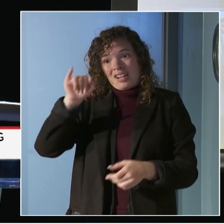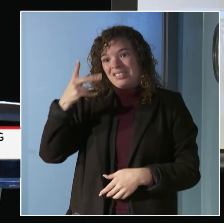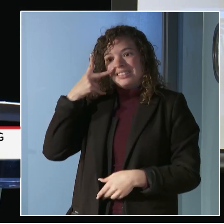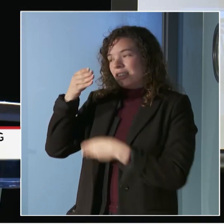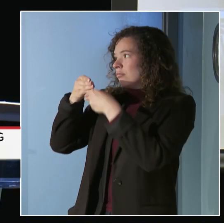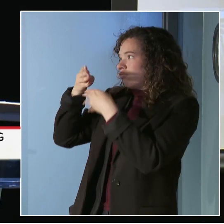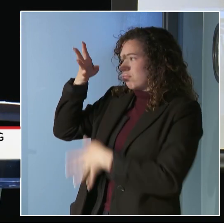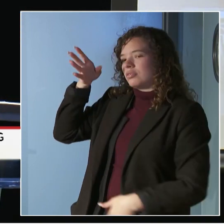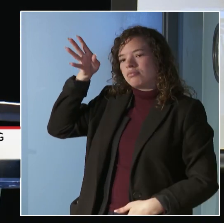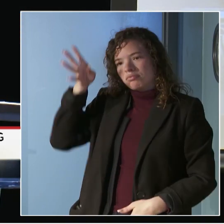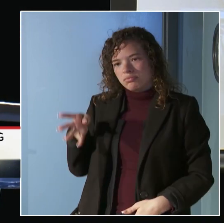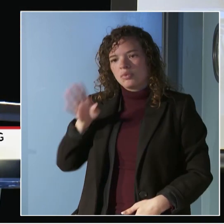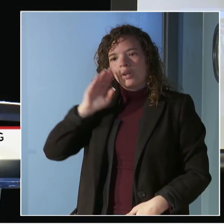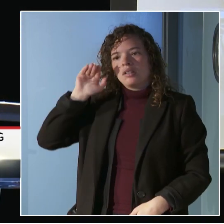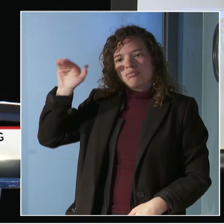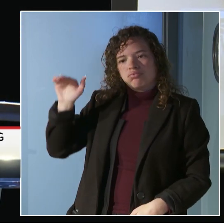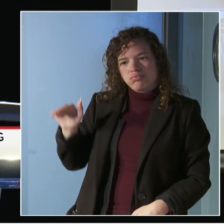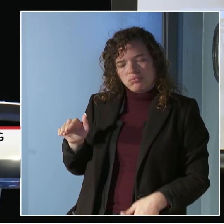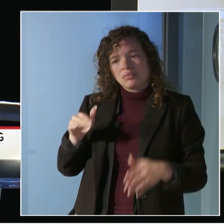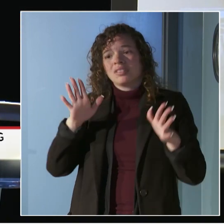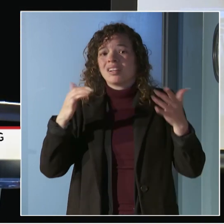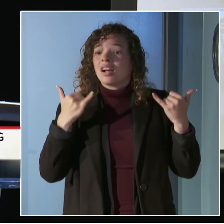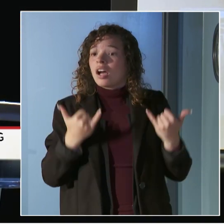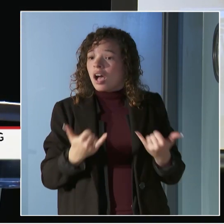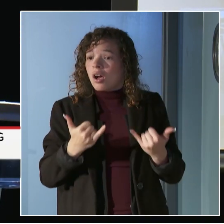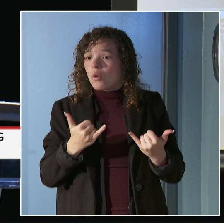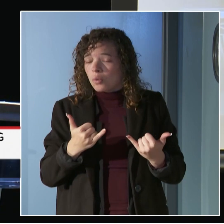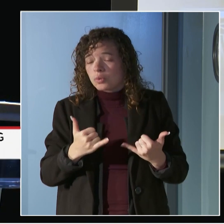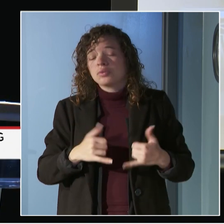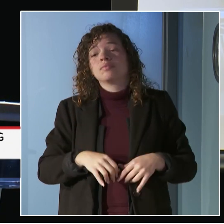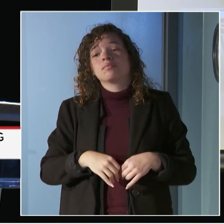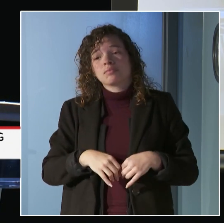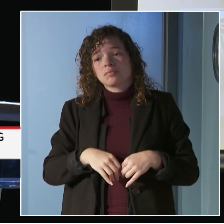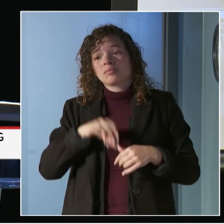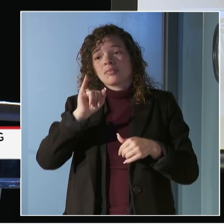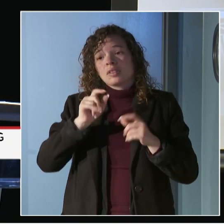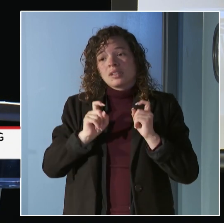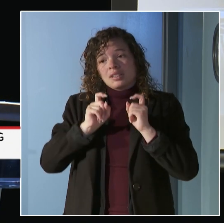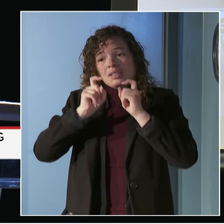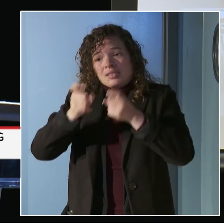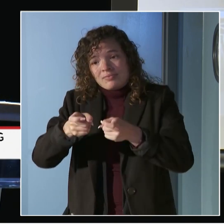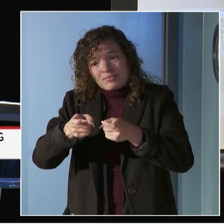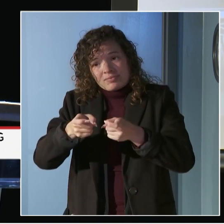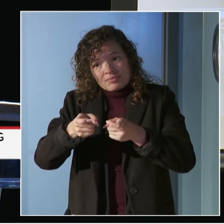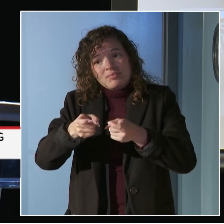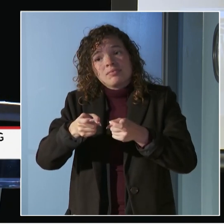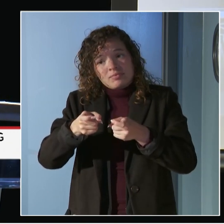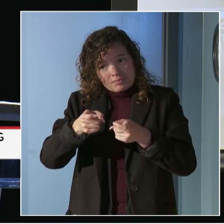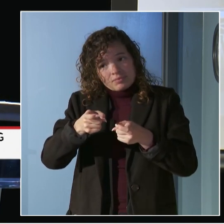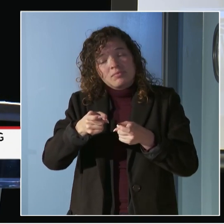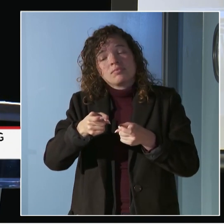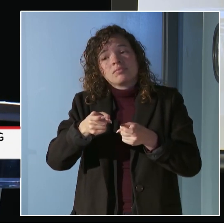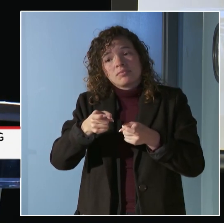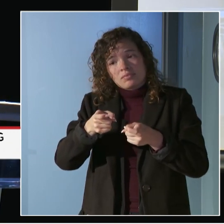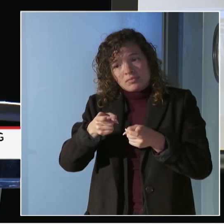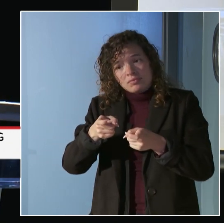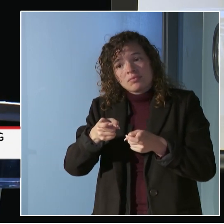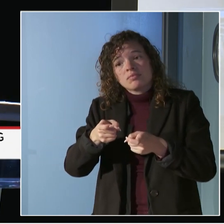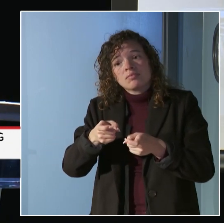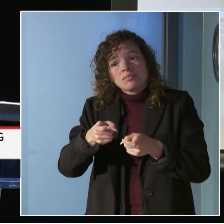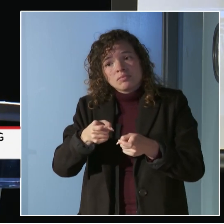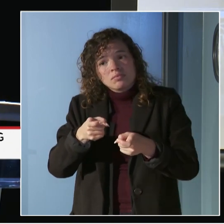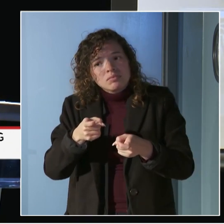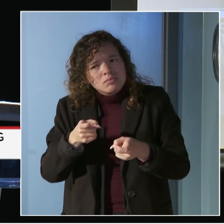But with us today, we have our leading gift from Dweck Philanthropies. Thank you.